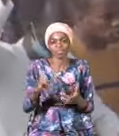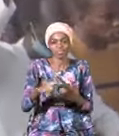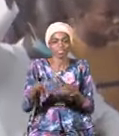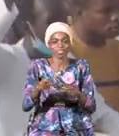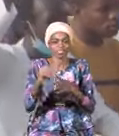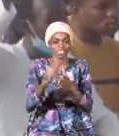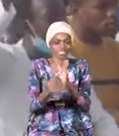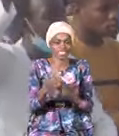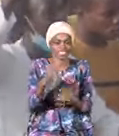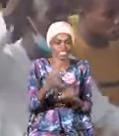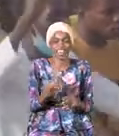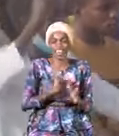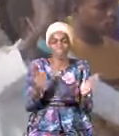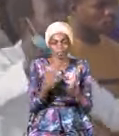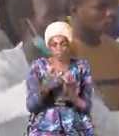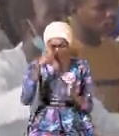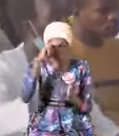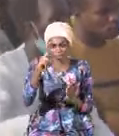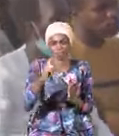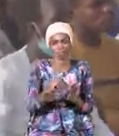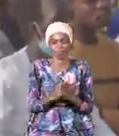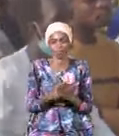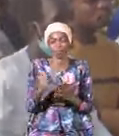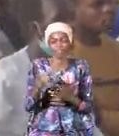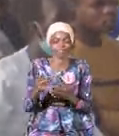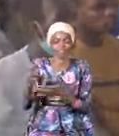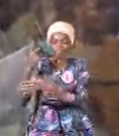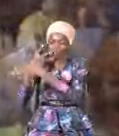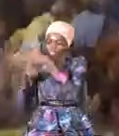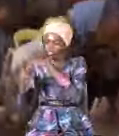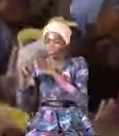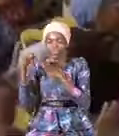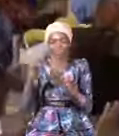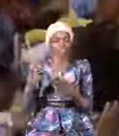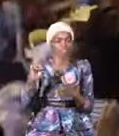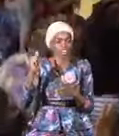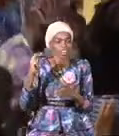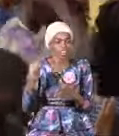And I pray for you. The vision of an eagle.